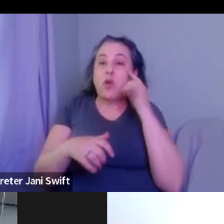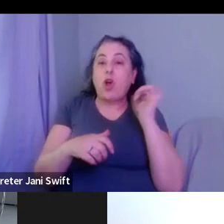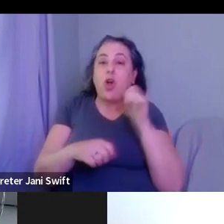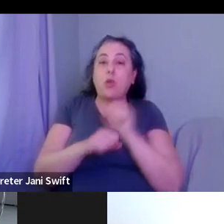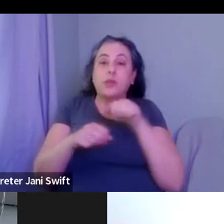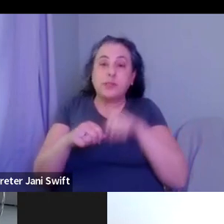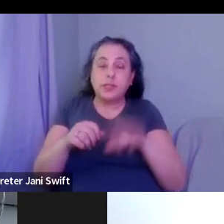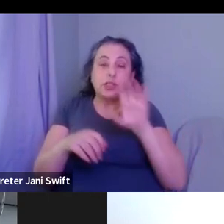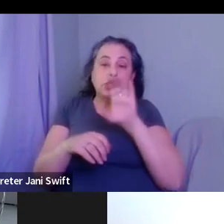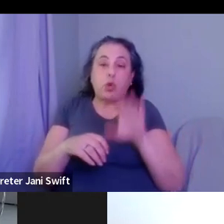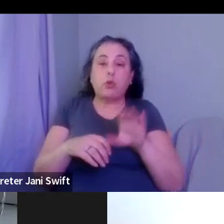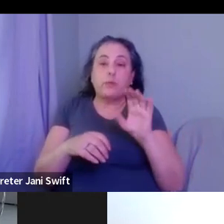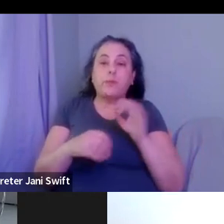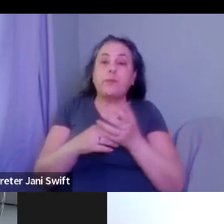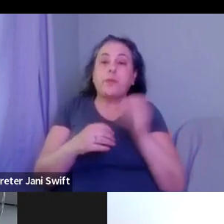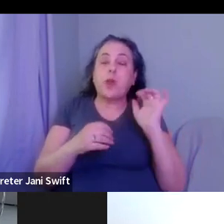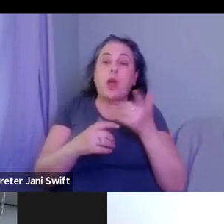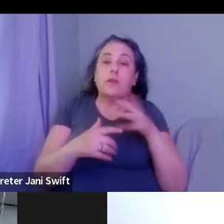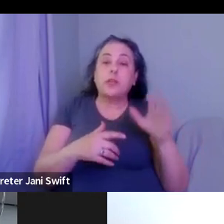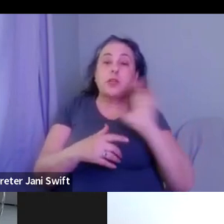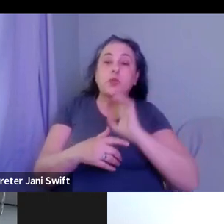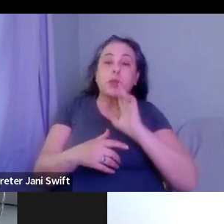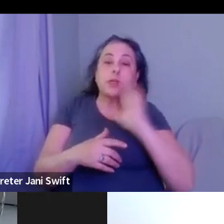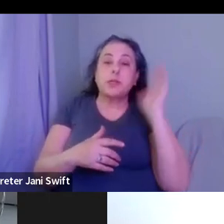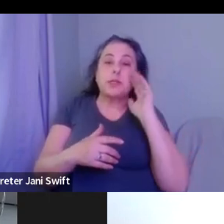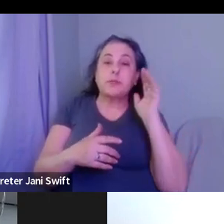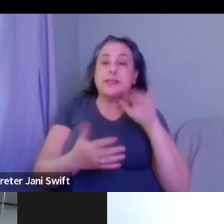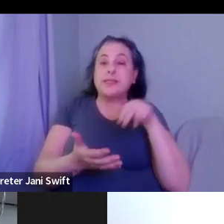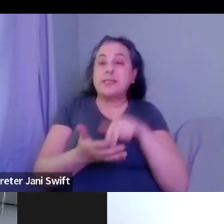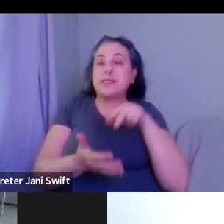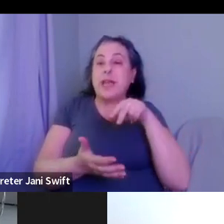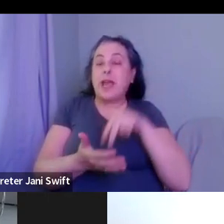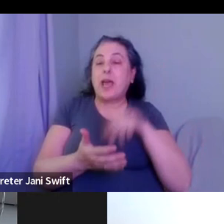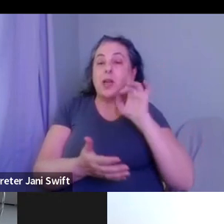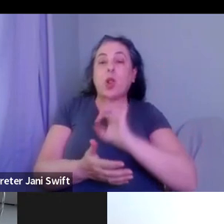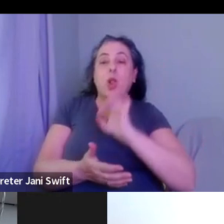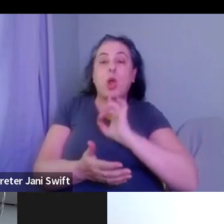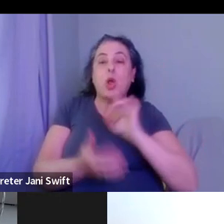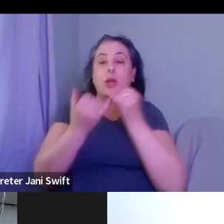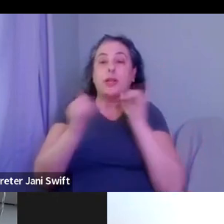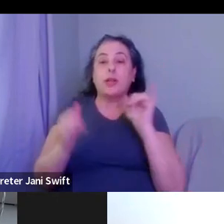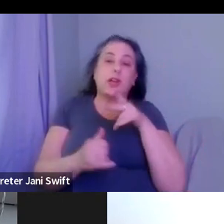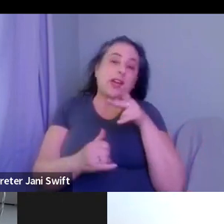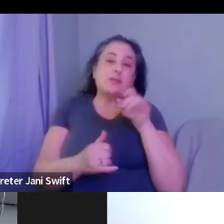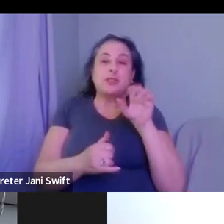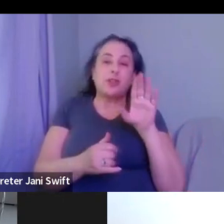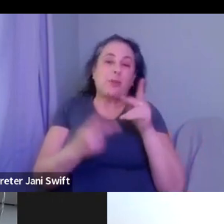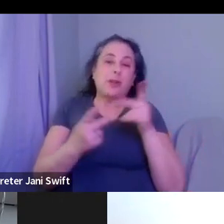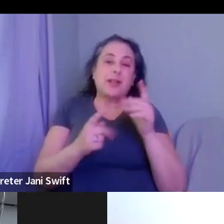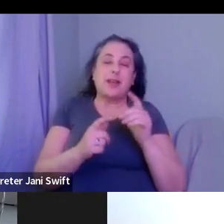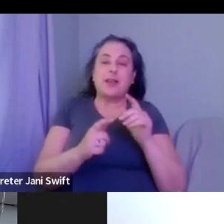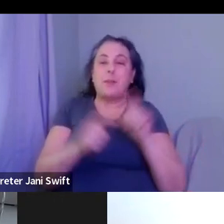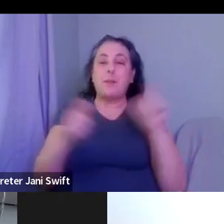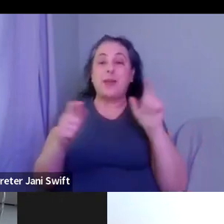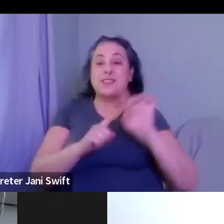the city. And all of these restaurants appear to be standalone, independent, sort of hipster places like Big Star